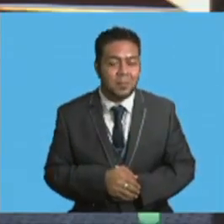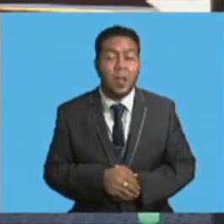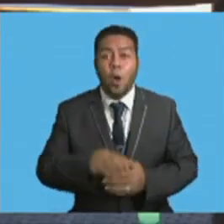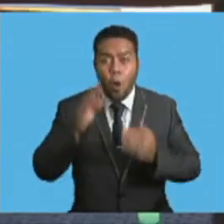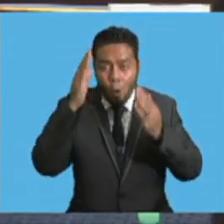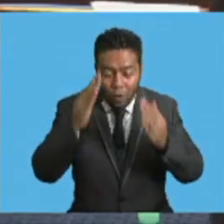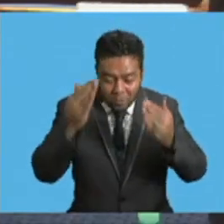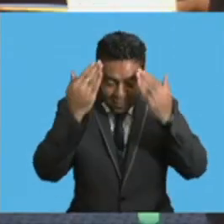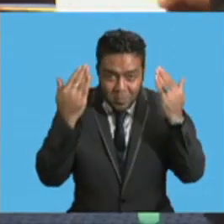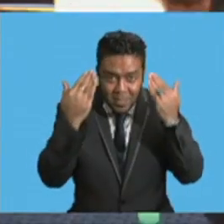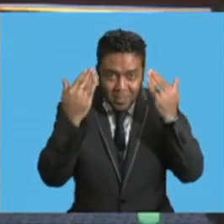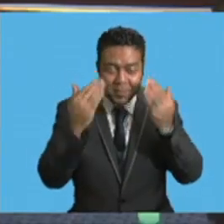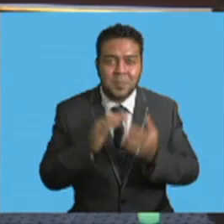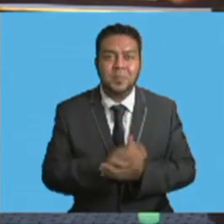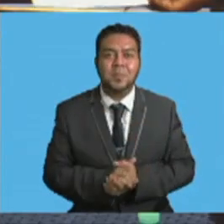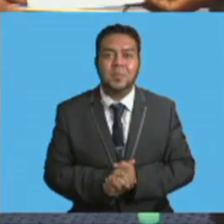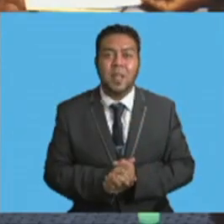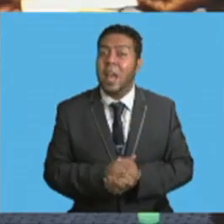in